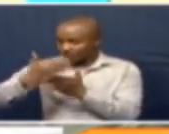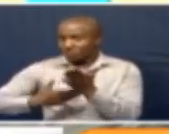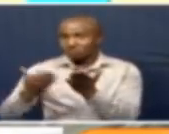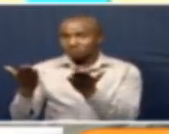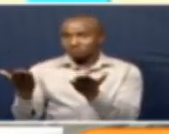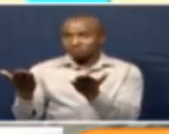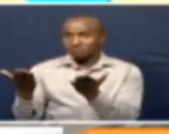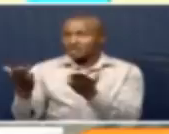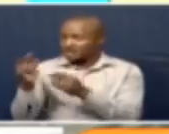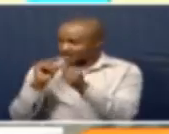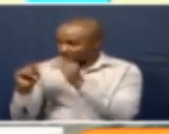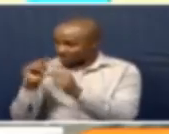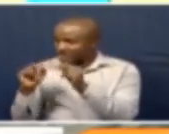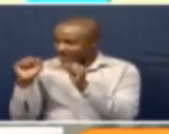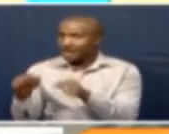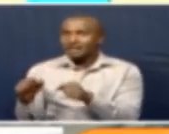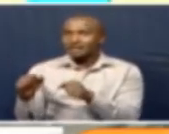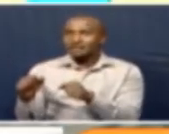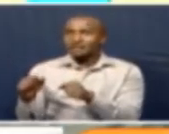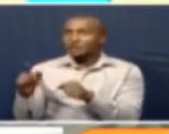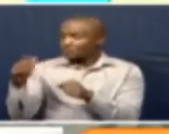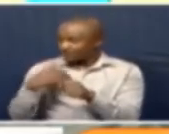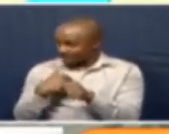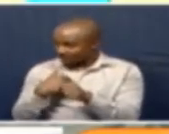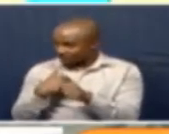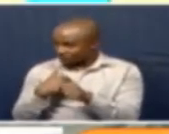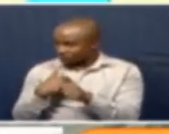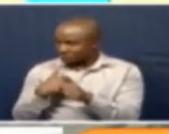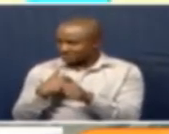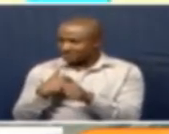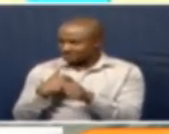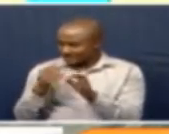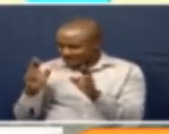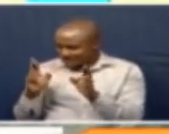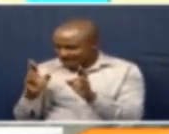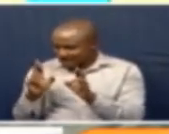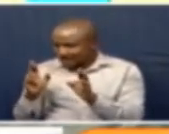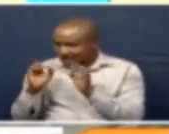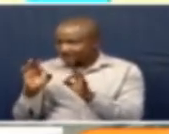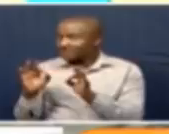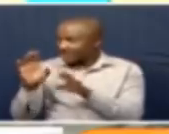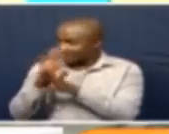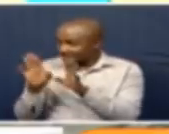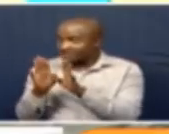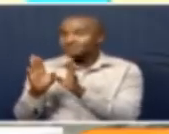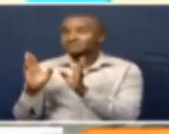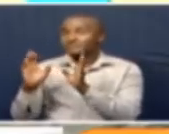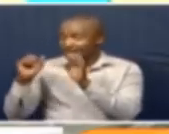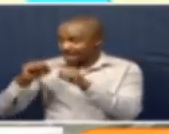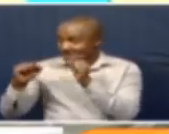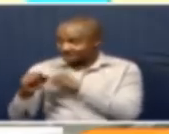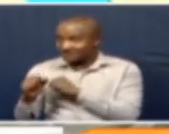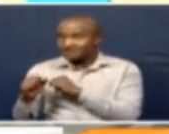able to negotiate, what is it? Do you have an established capacity? You know, because if you have an established capacity or a